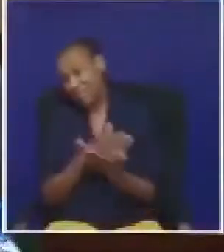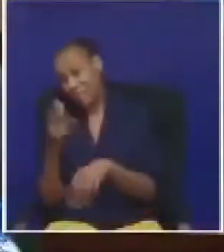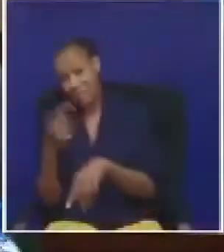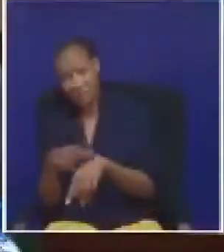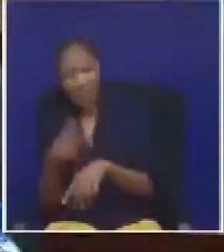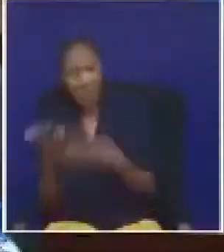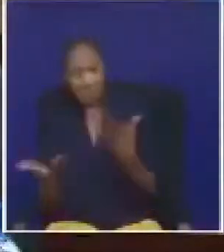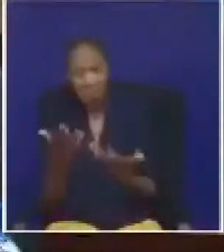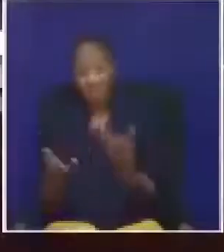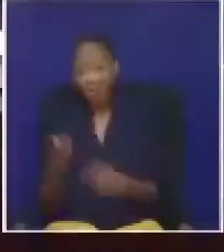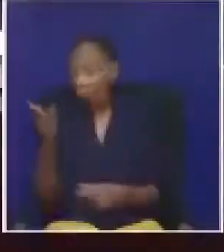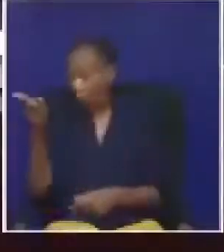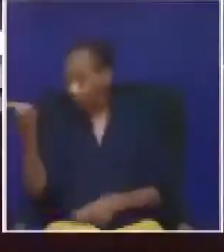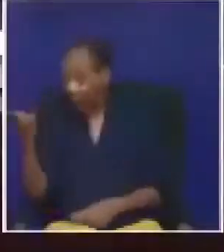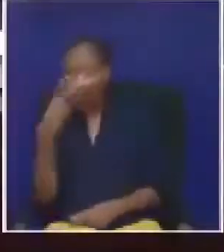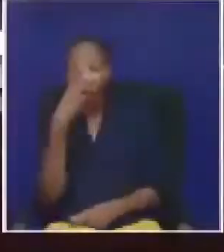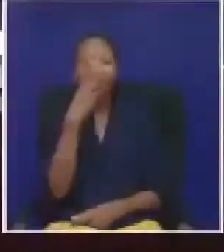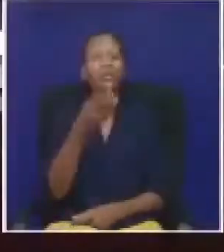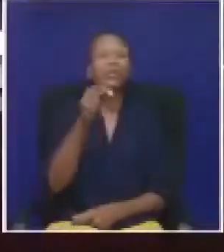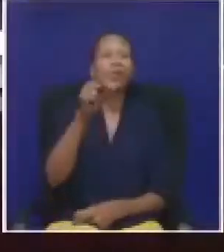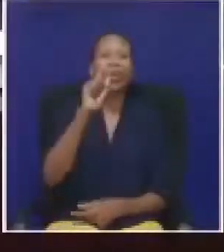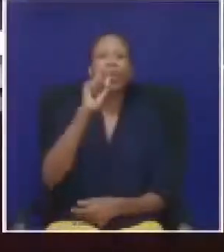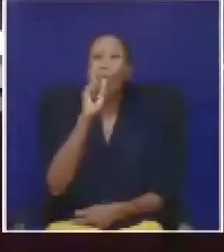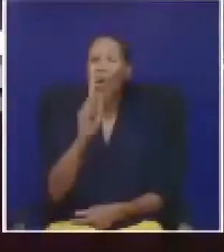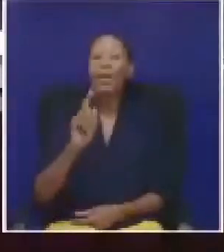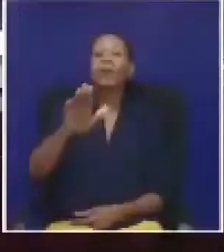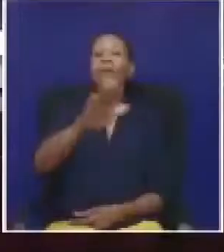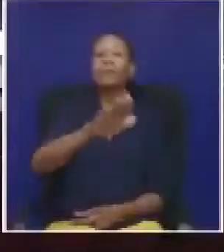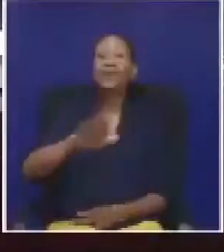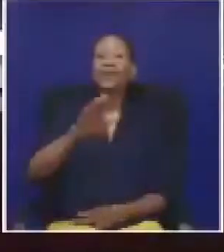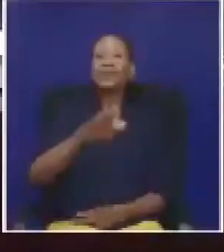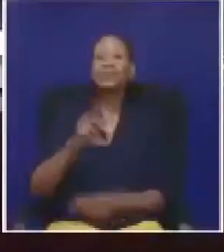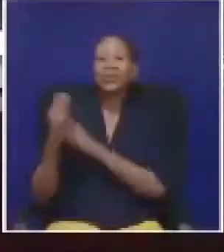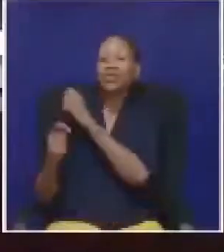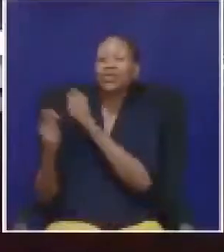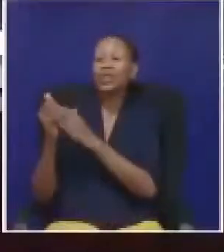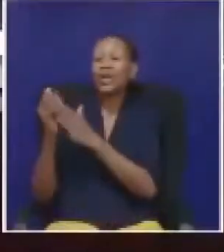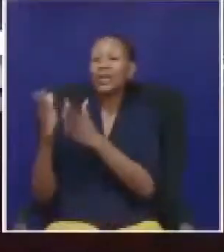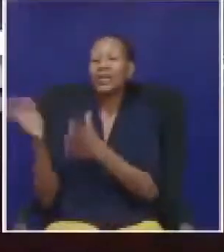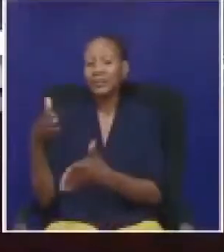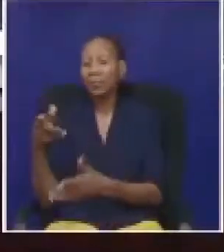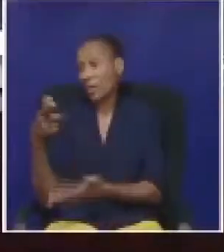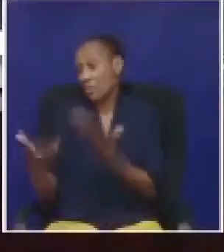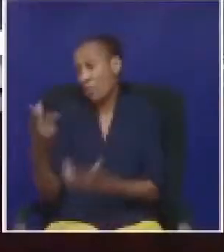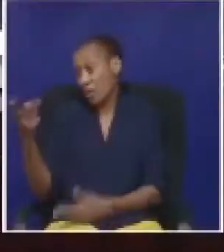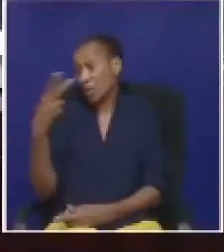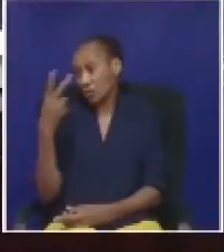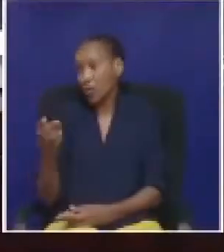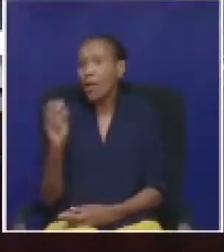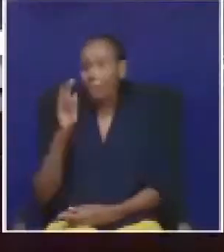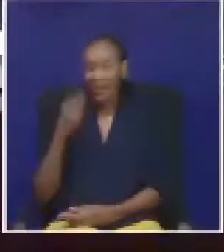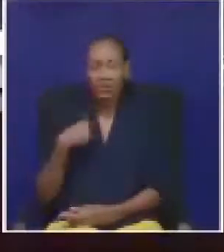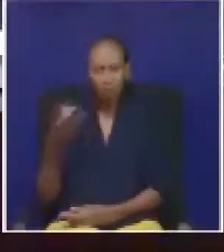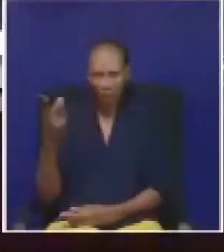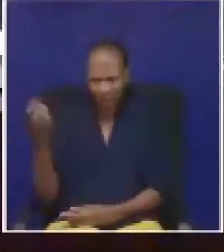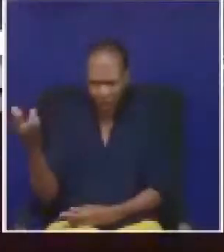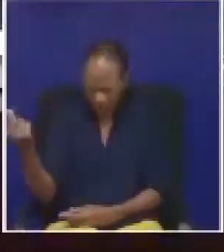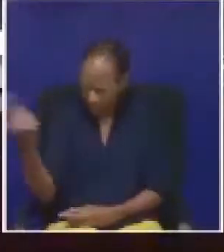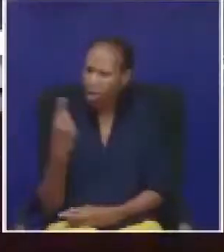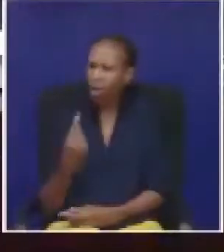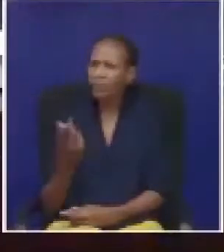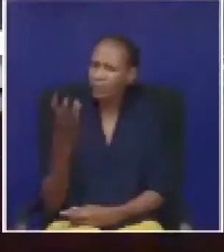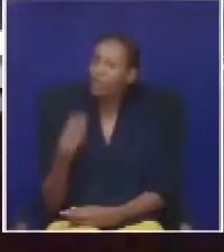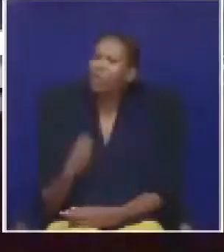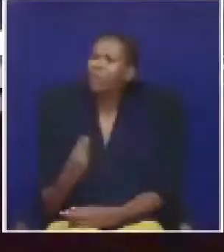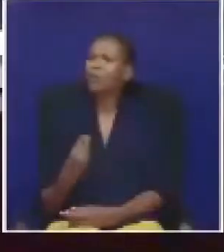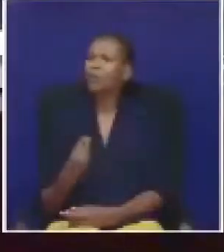where you have noticed the lack of this. We're going to fix it. Just whisper to me where that